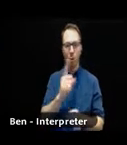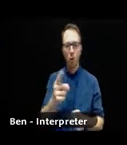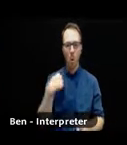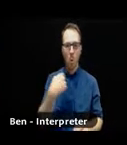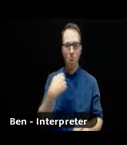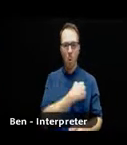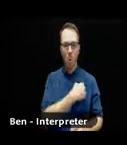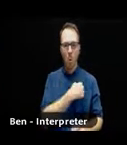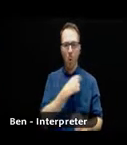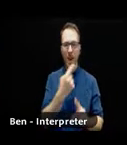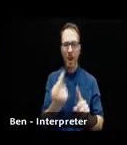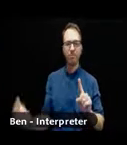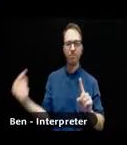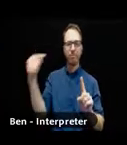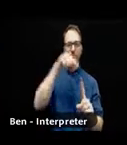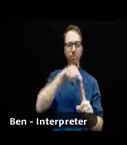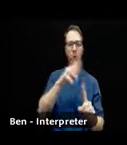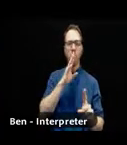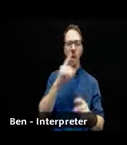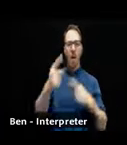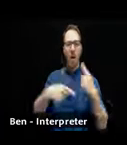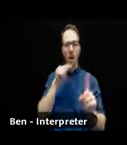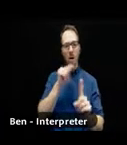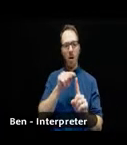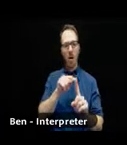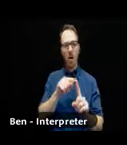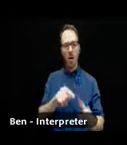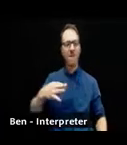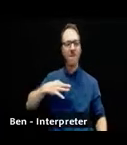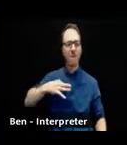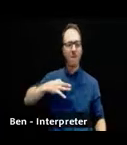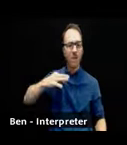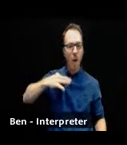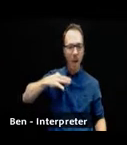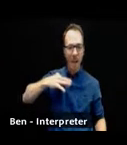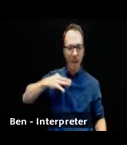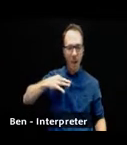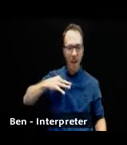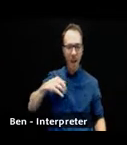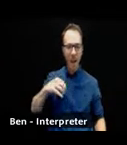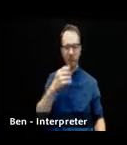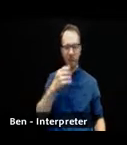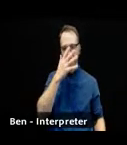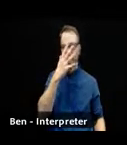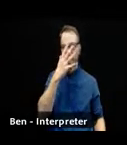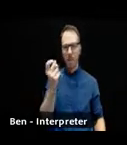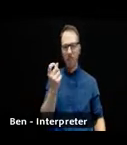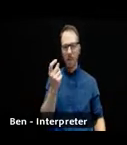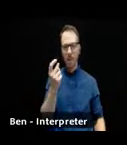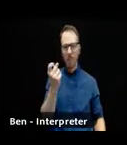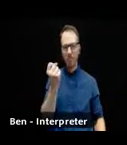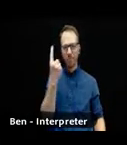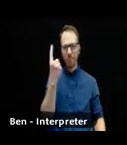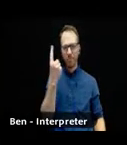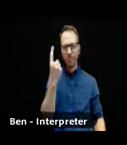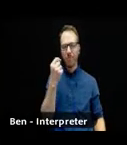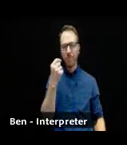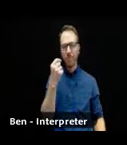circle back to talking about voluntariness and to underscore that again, just to